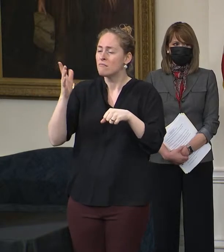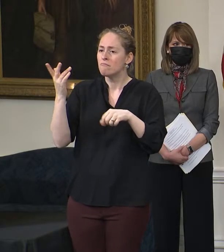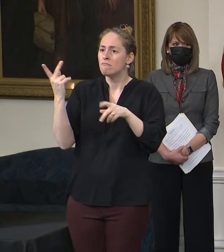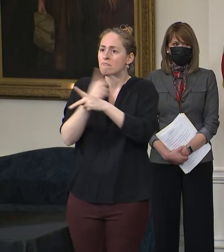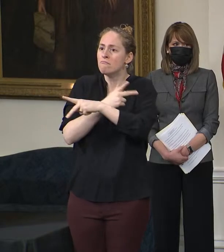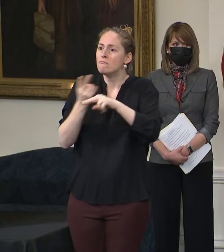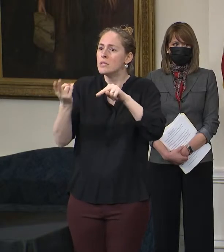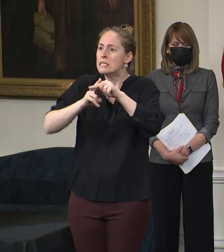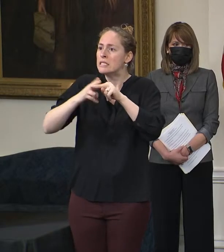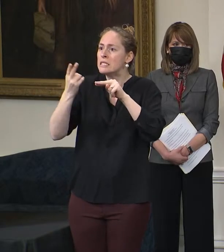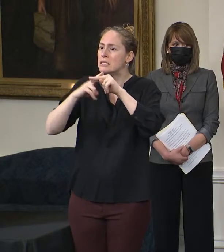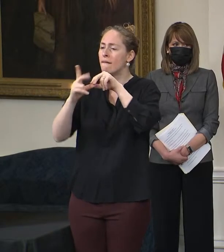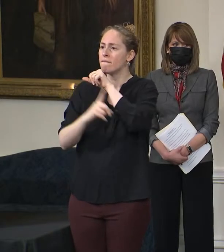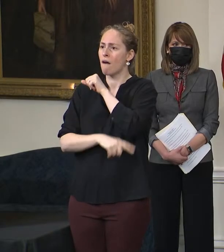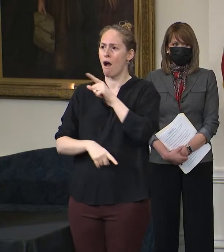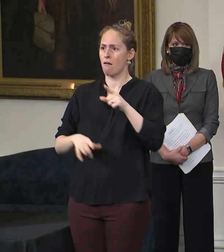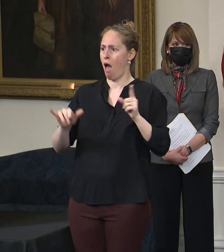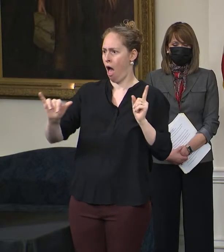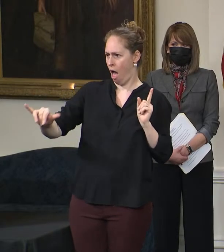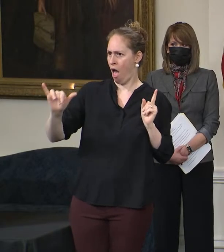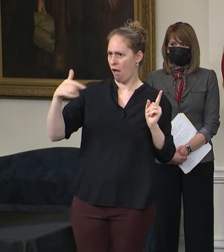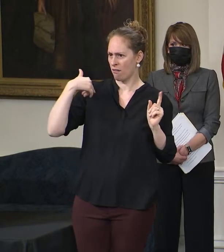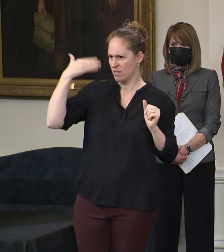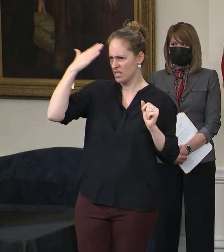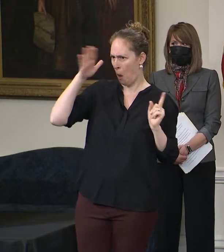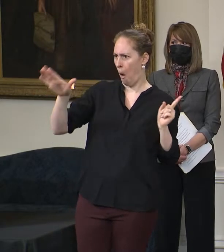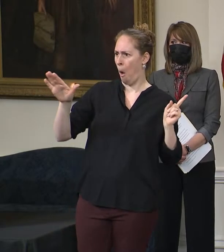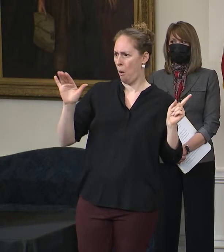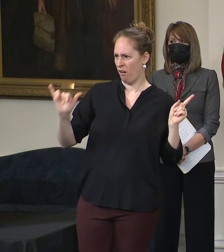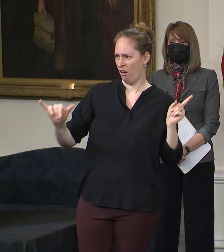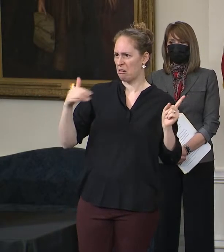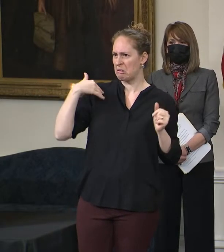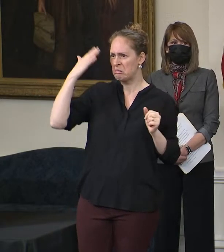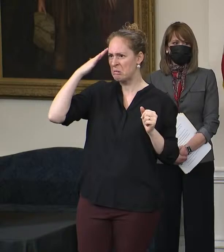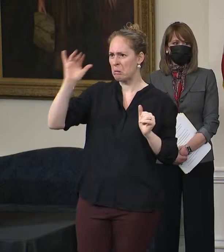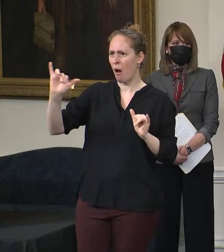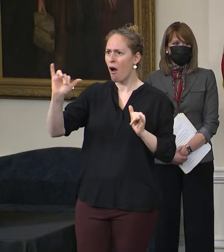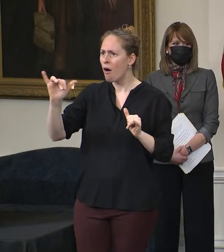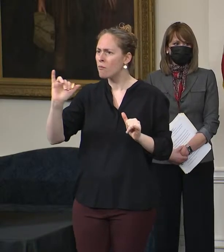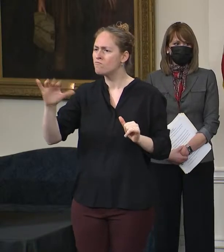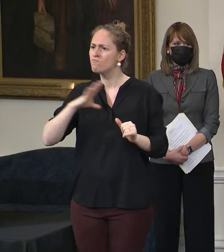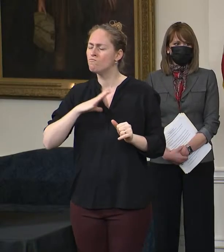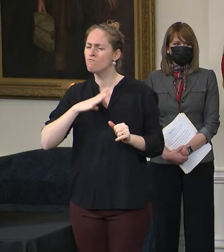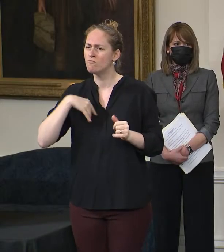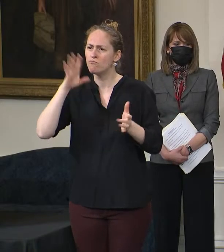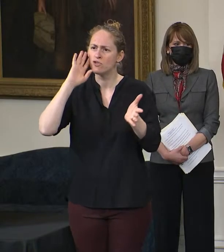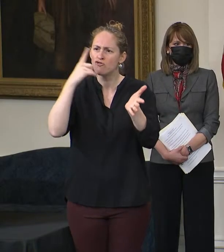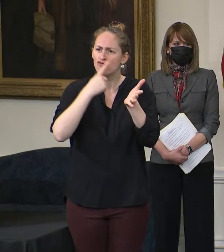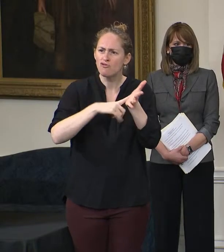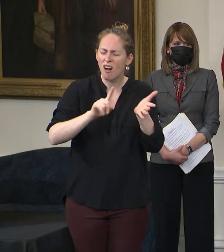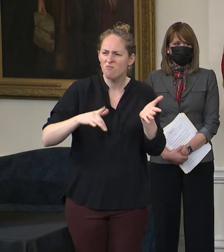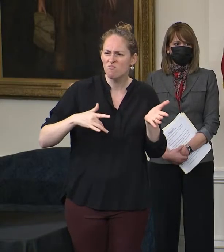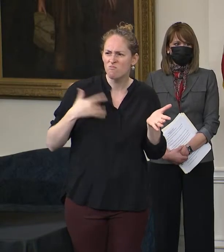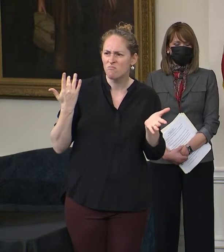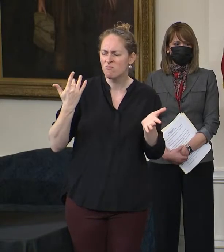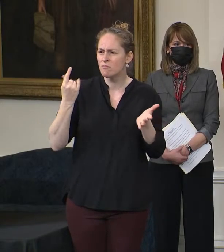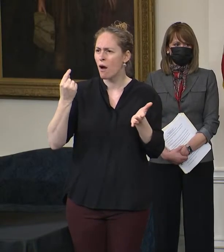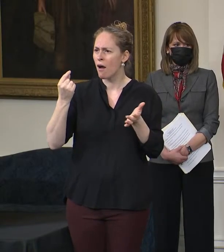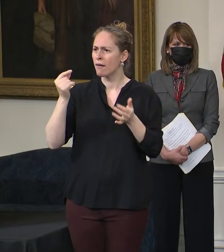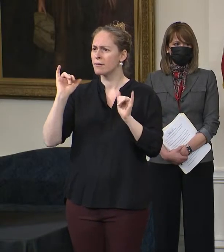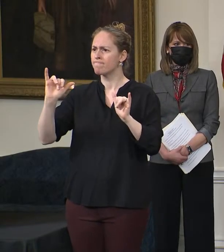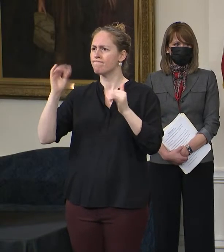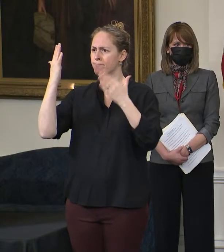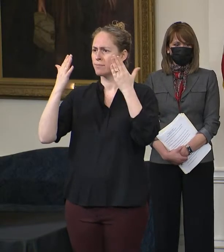I think I'm not aware of. I hadn't heard that report, but it's certainly something we'll take a look at. I think maybe I'll have our communications